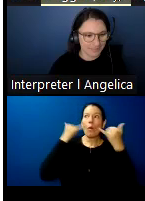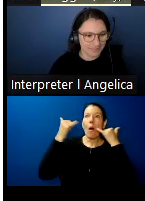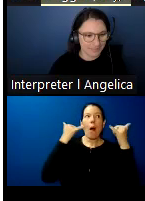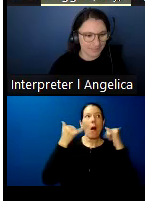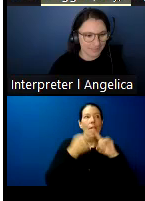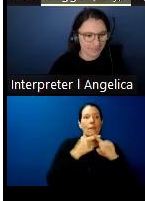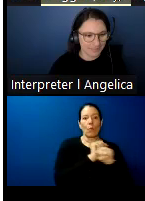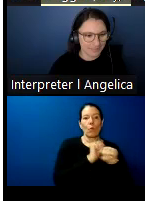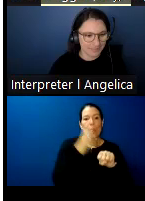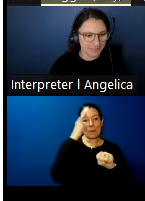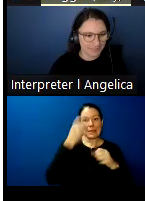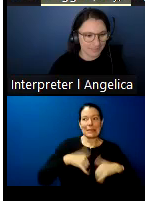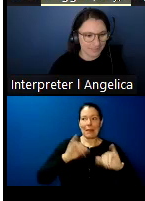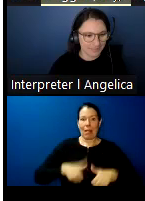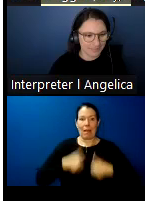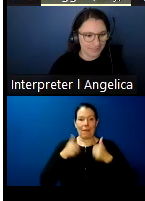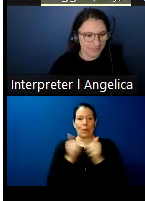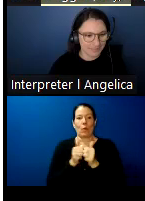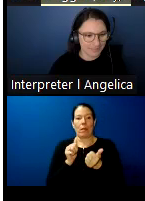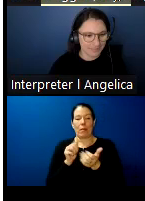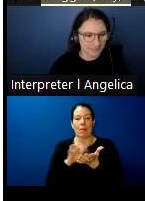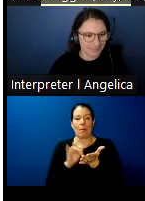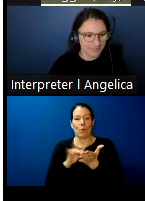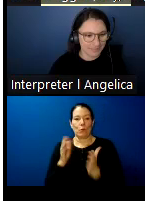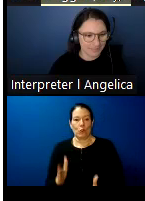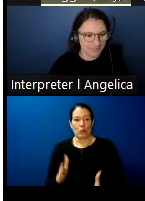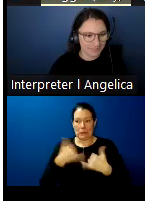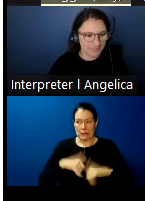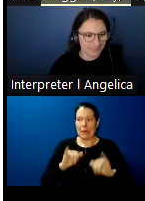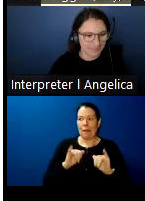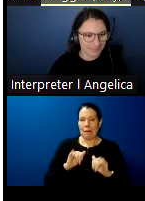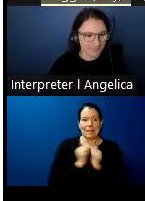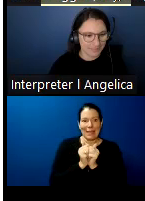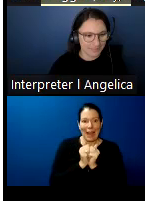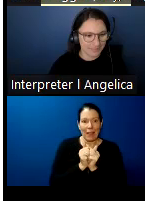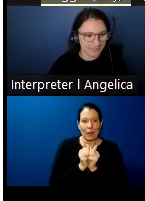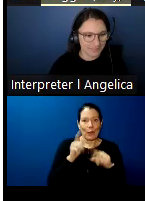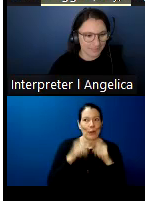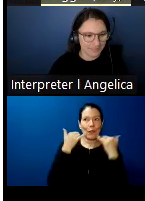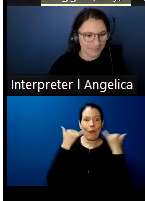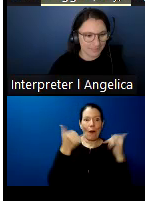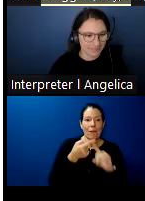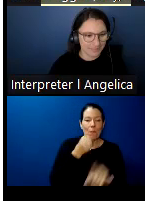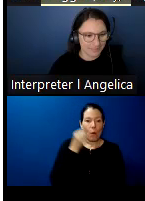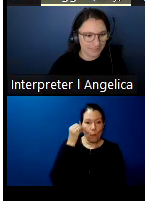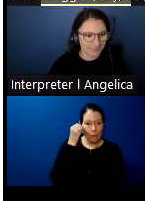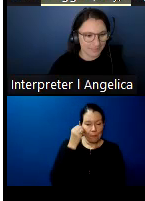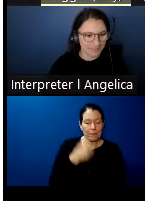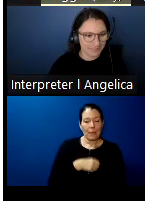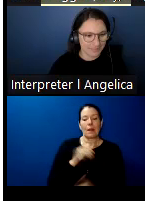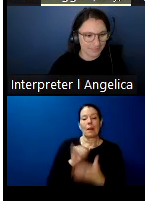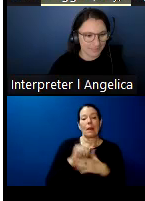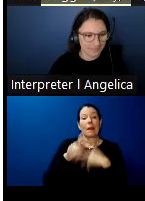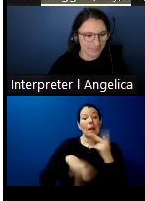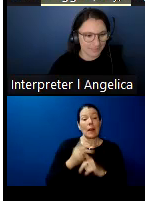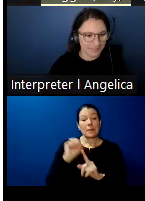work because she was still with the person that sexually assaulted her. She was still living with that person. So in those situations,